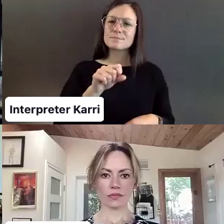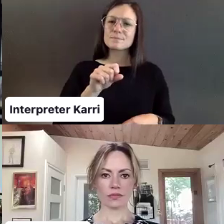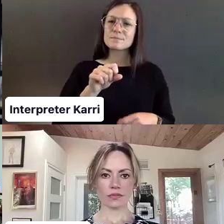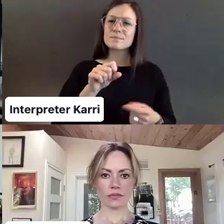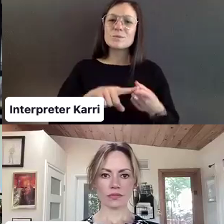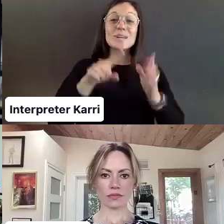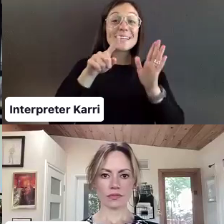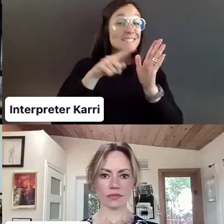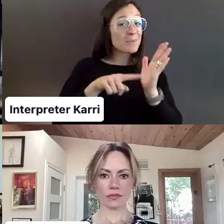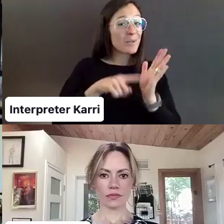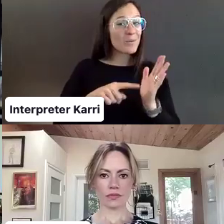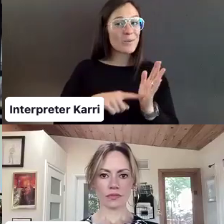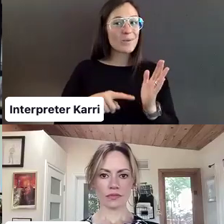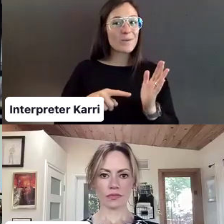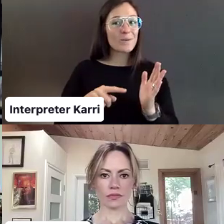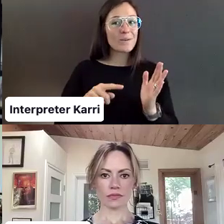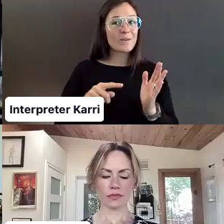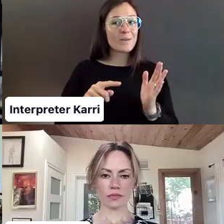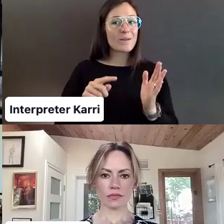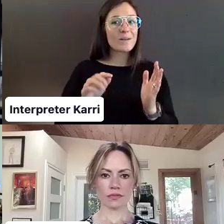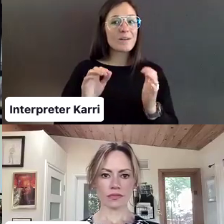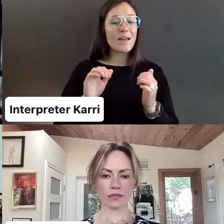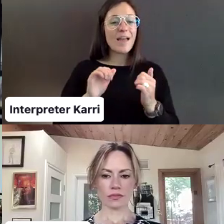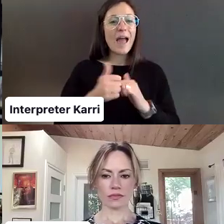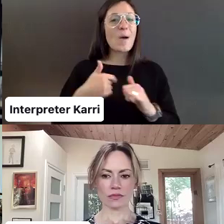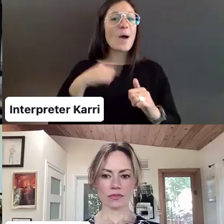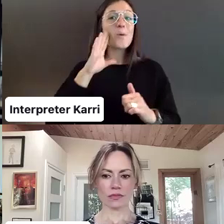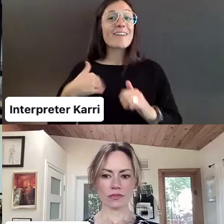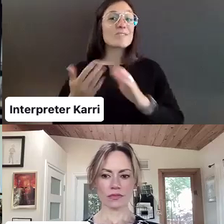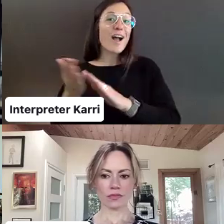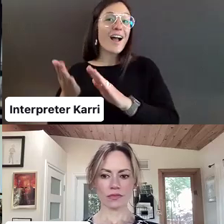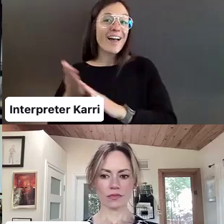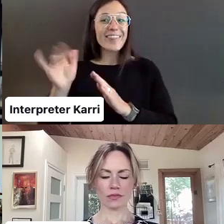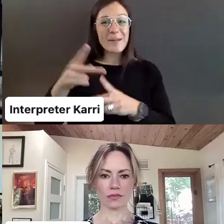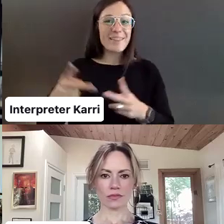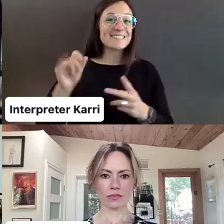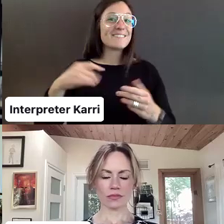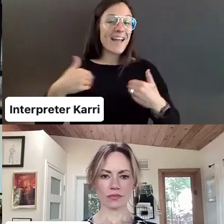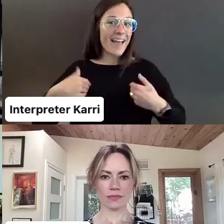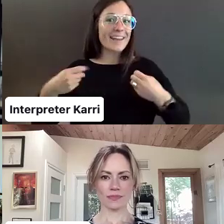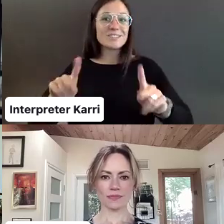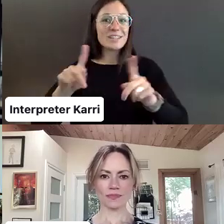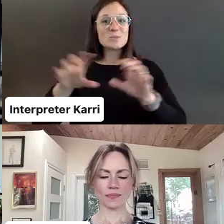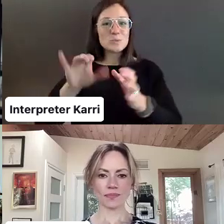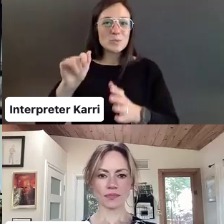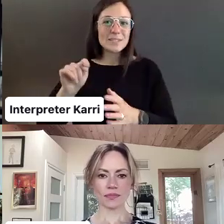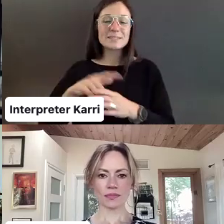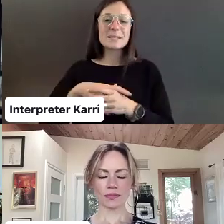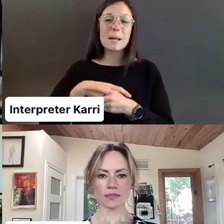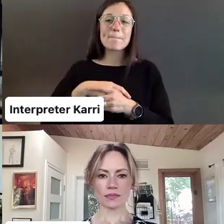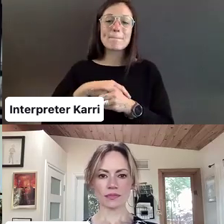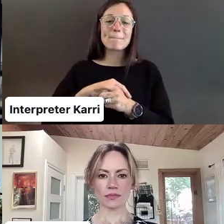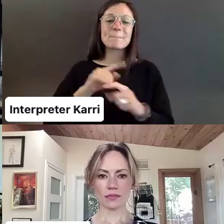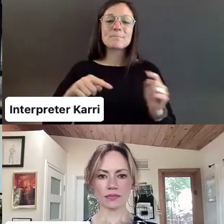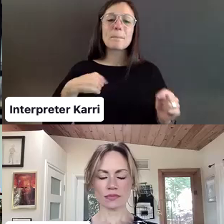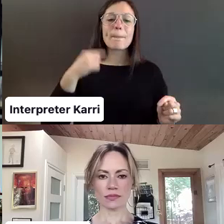explored how I would have run hell. I never got the chance to do it as an actress, but also I do